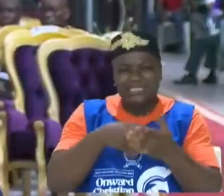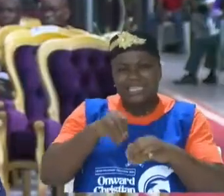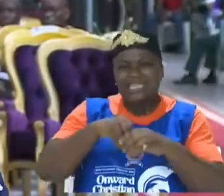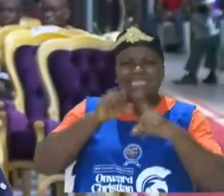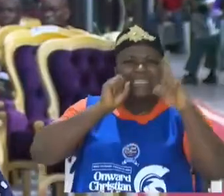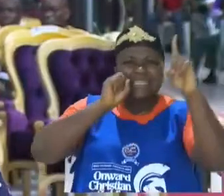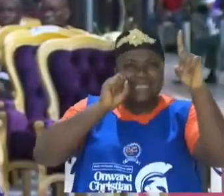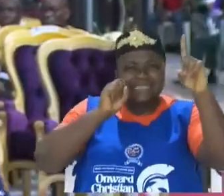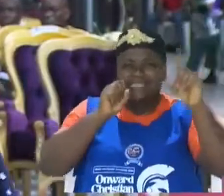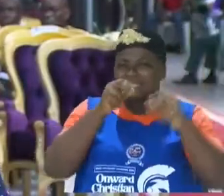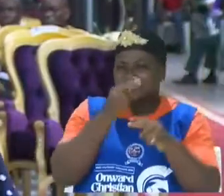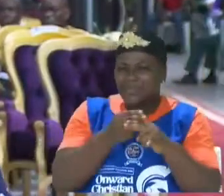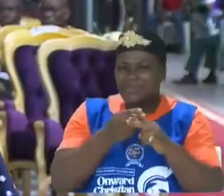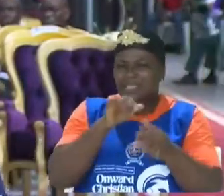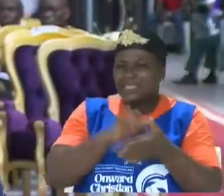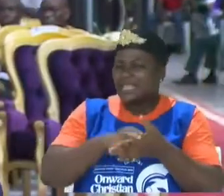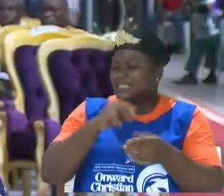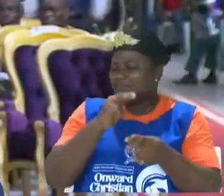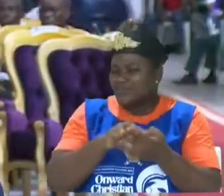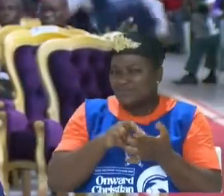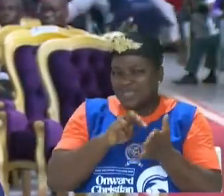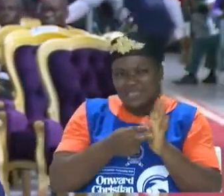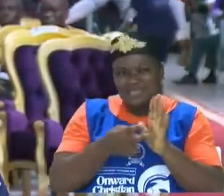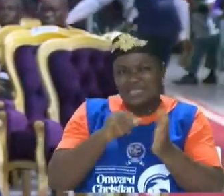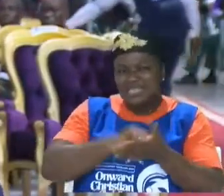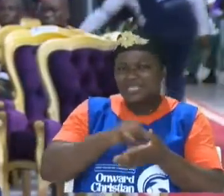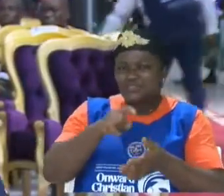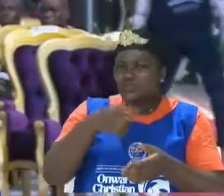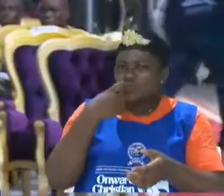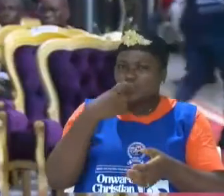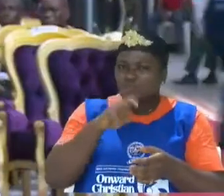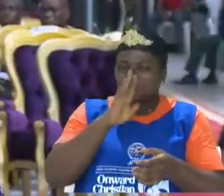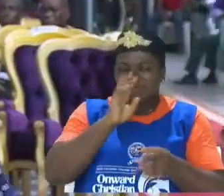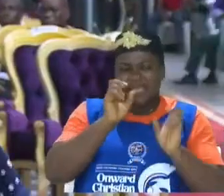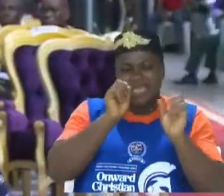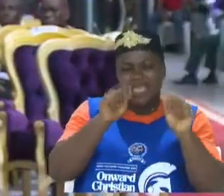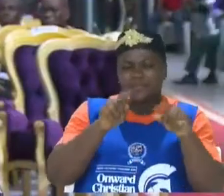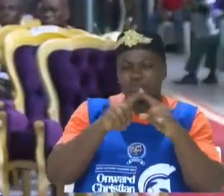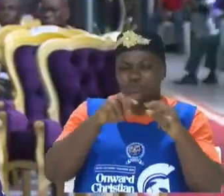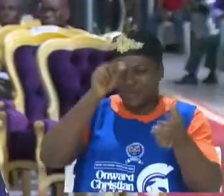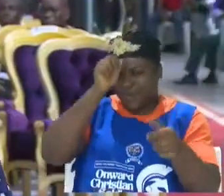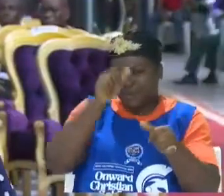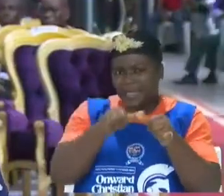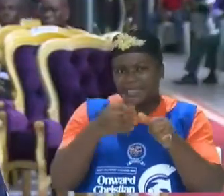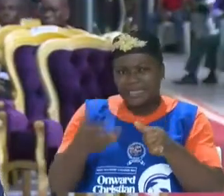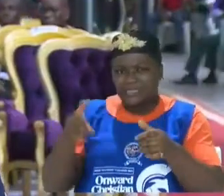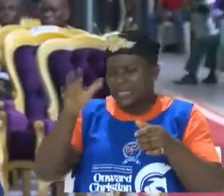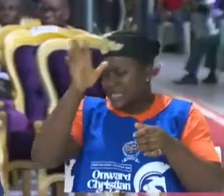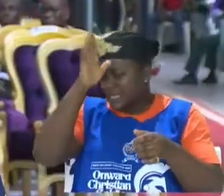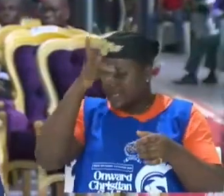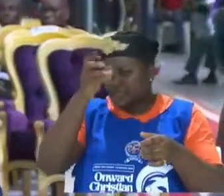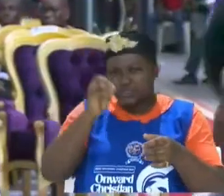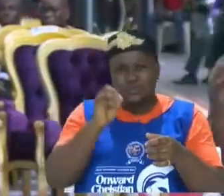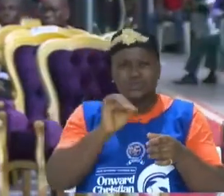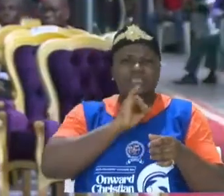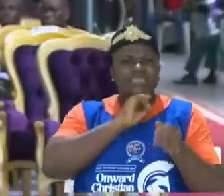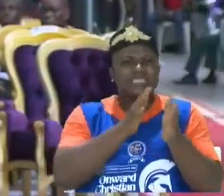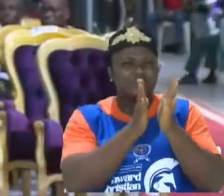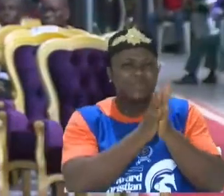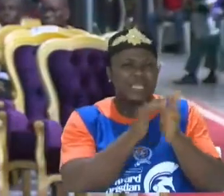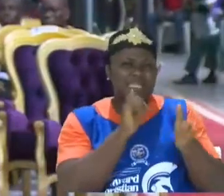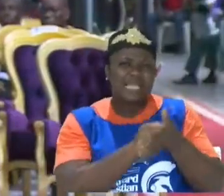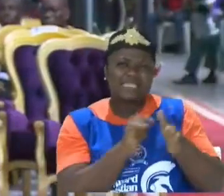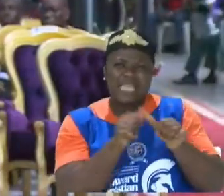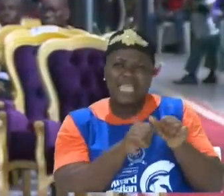that you must be able to remember things. So Daddy Gio said, he's praying that everyone who